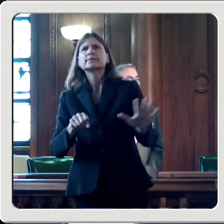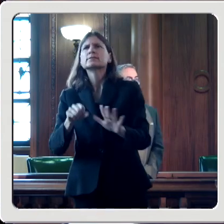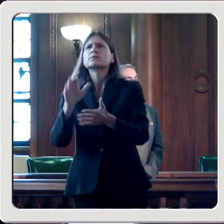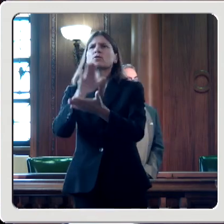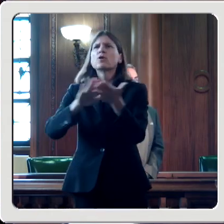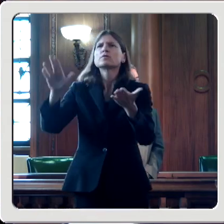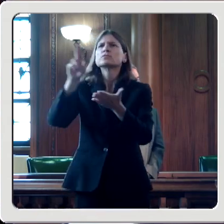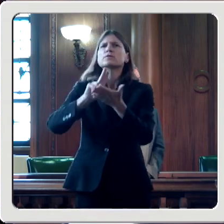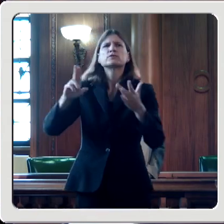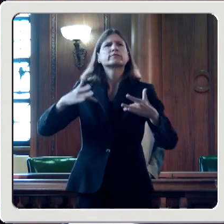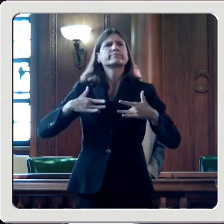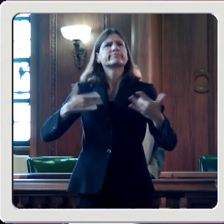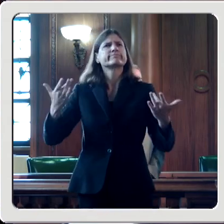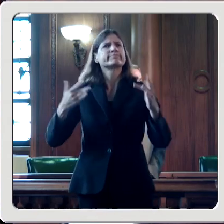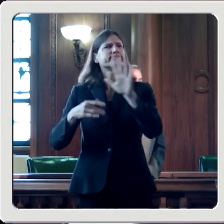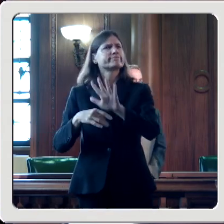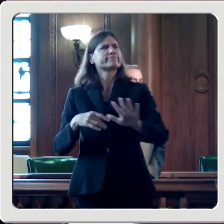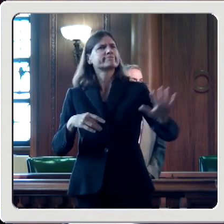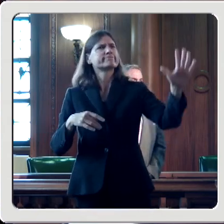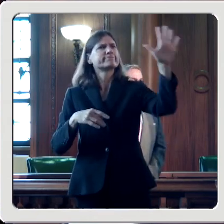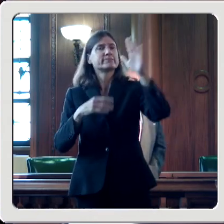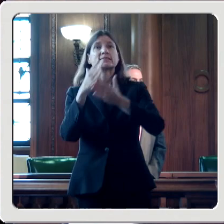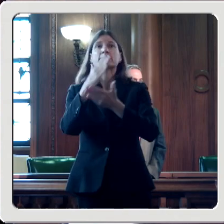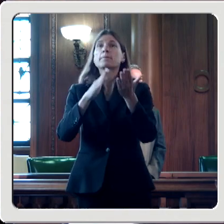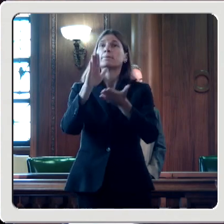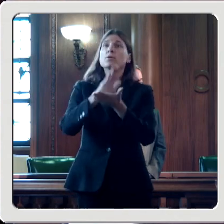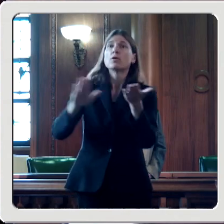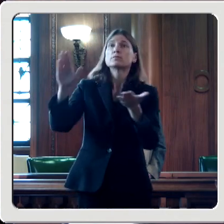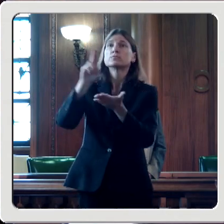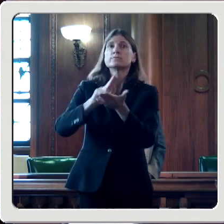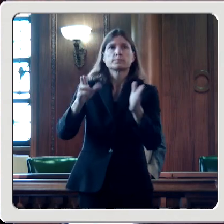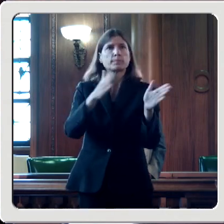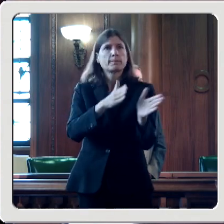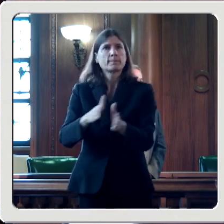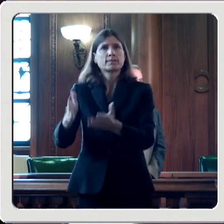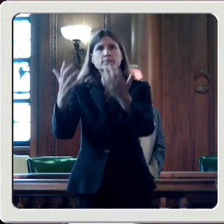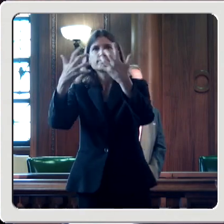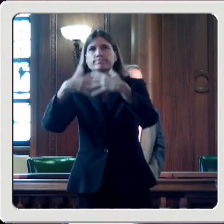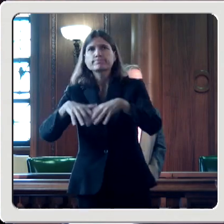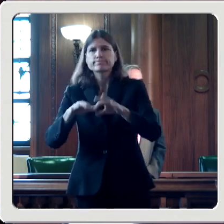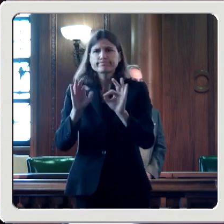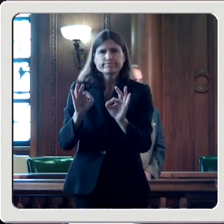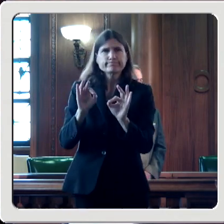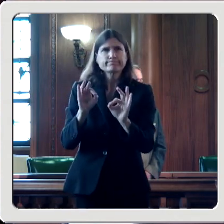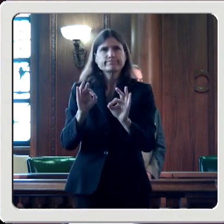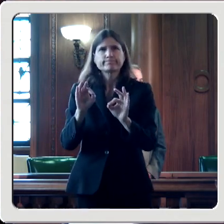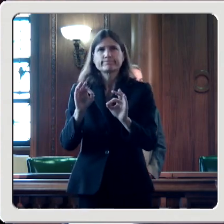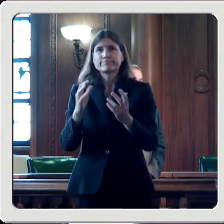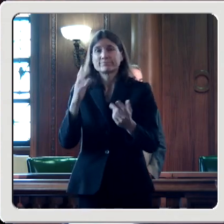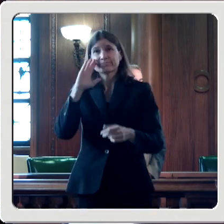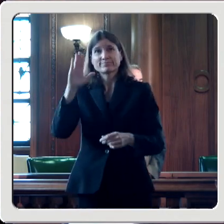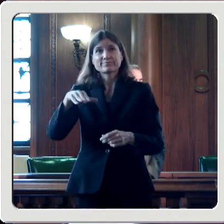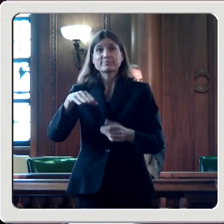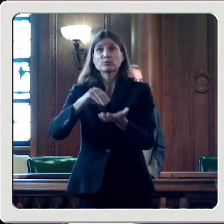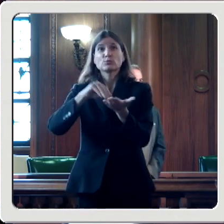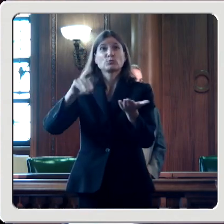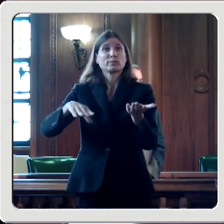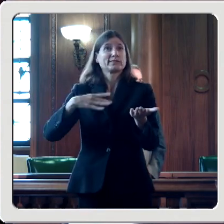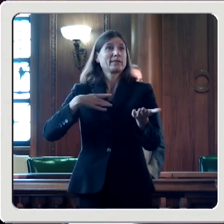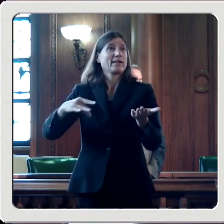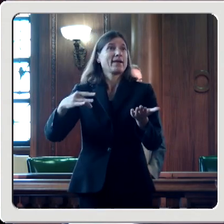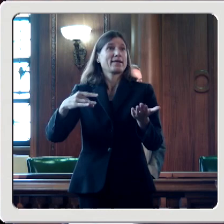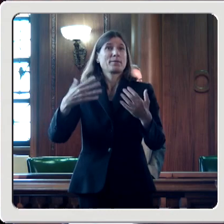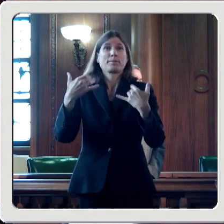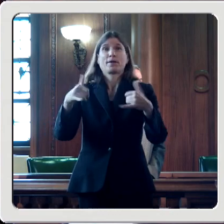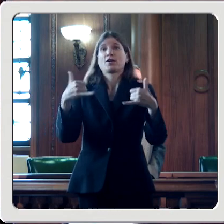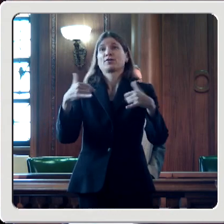good plans, but the enforcement has been a challenge, particularly for off-campus parties where there are gatherings of people that aren't observing